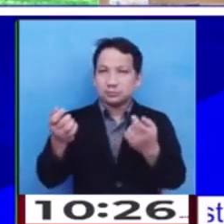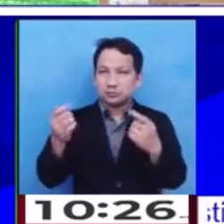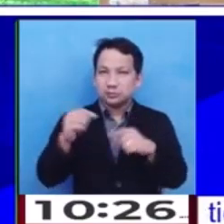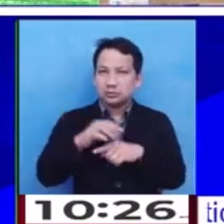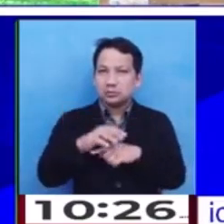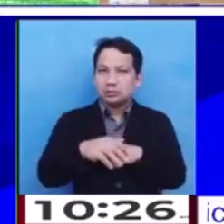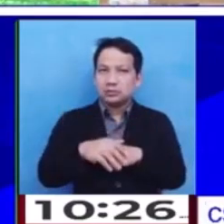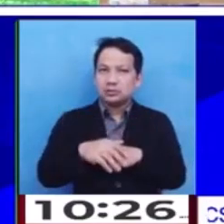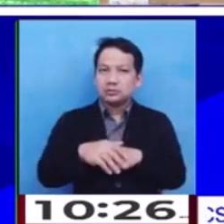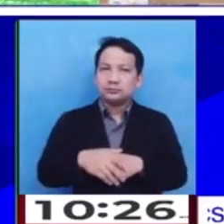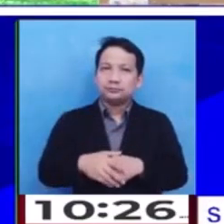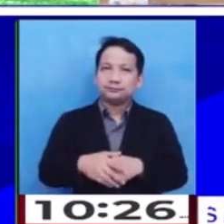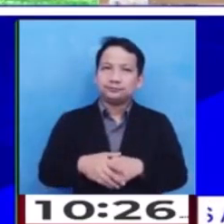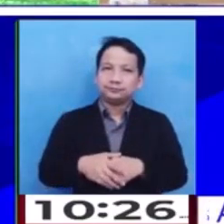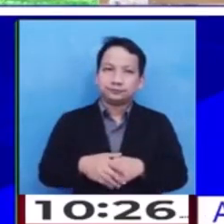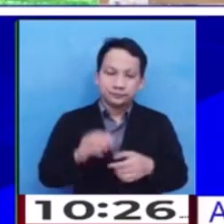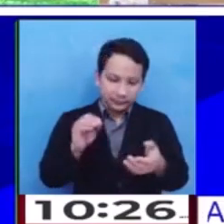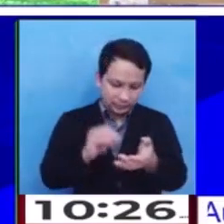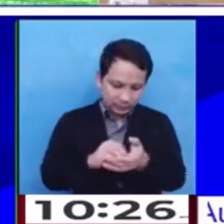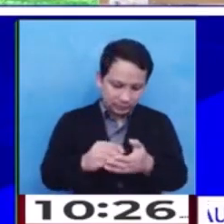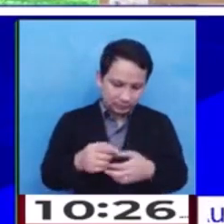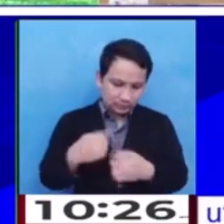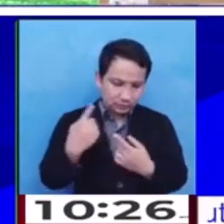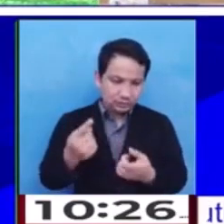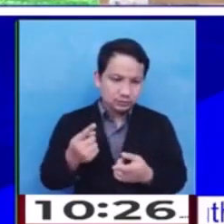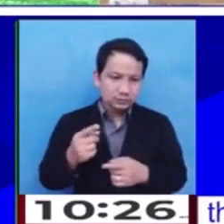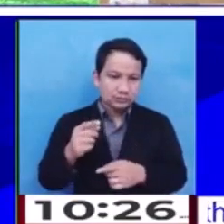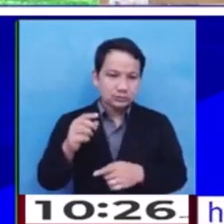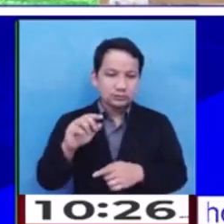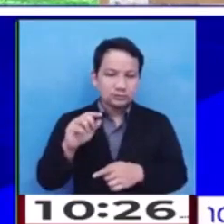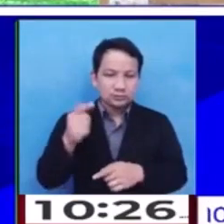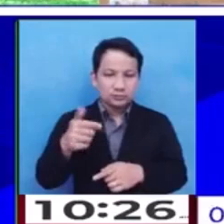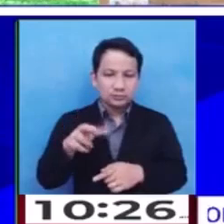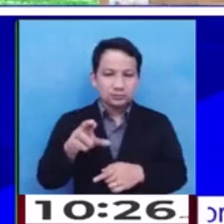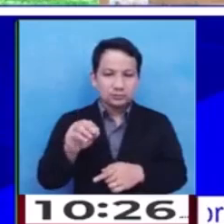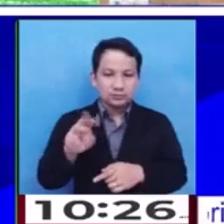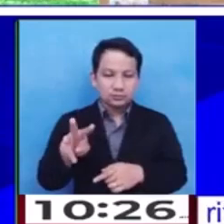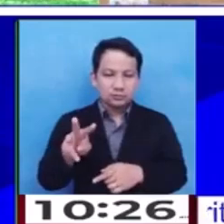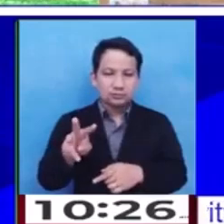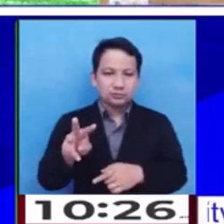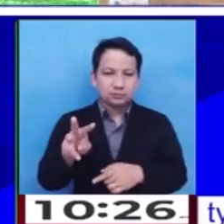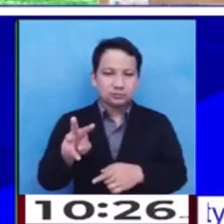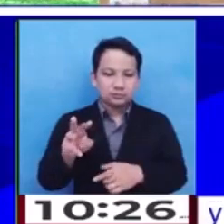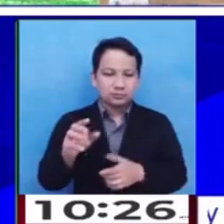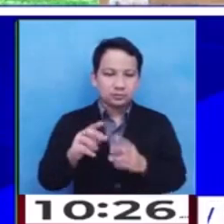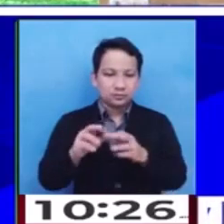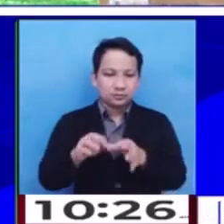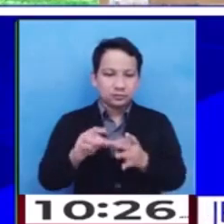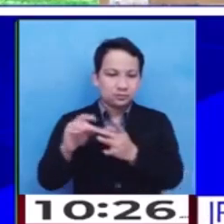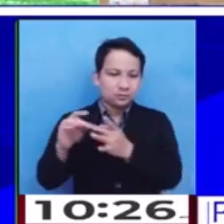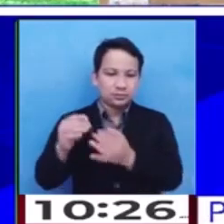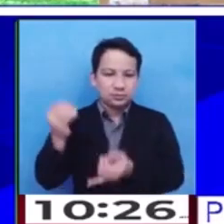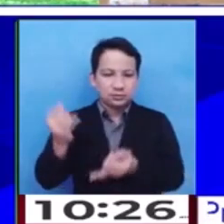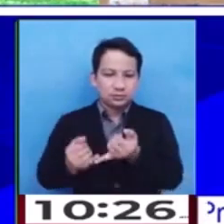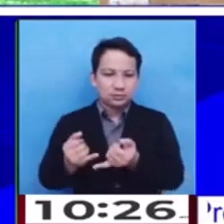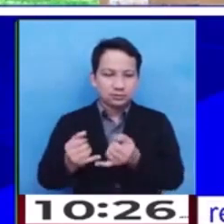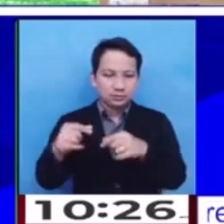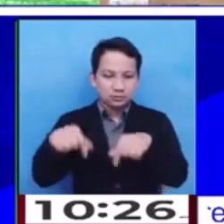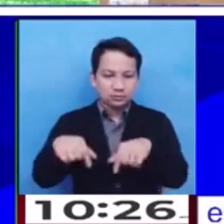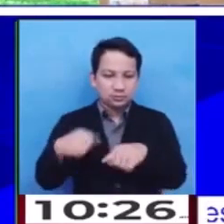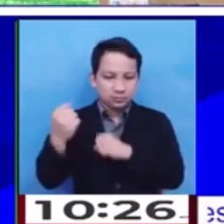But as reported earlier, much of our growth in the last quarter and in previous years